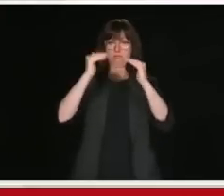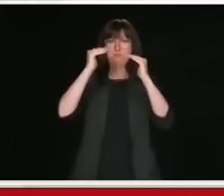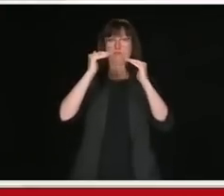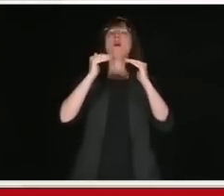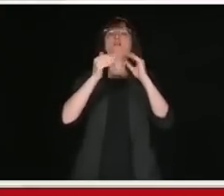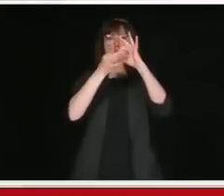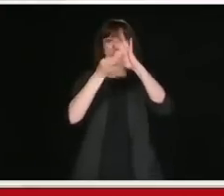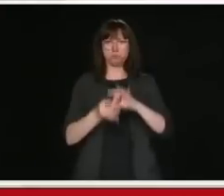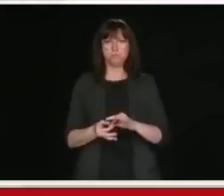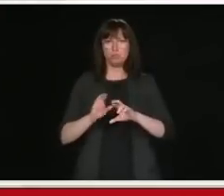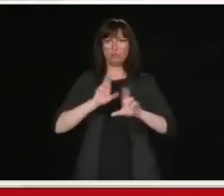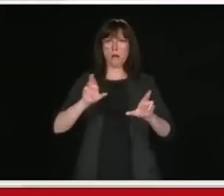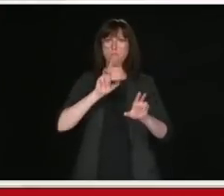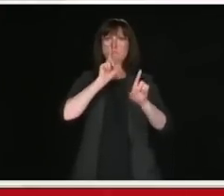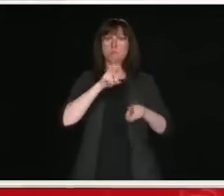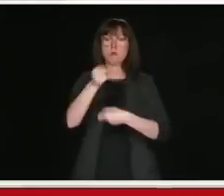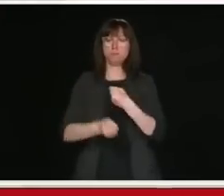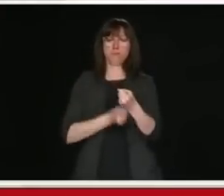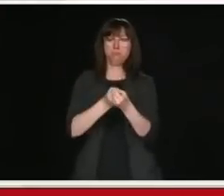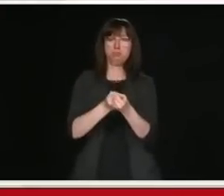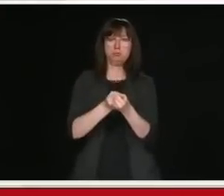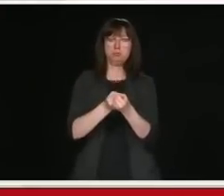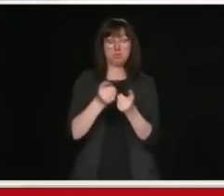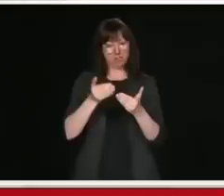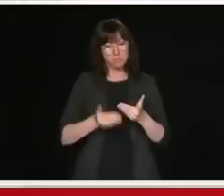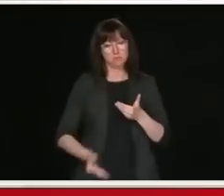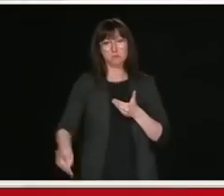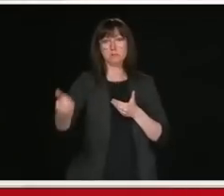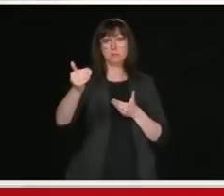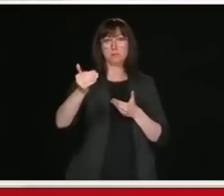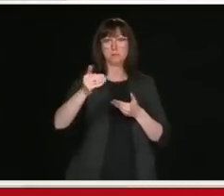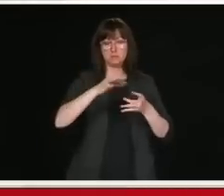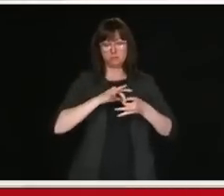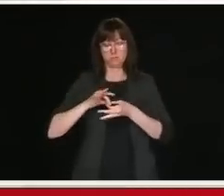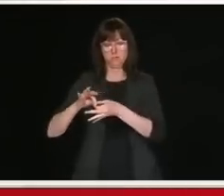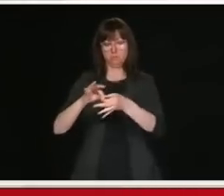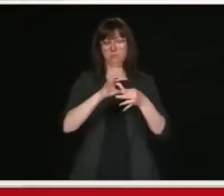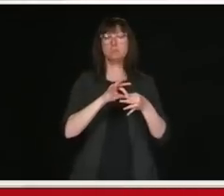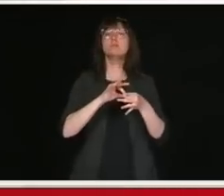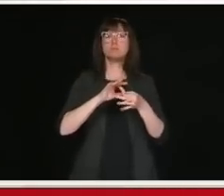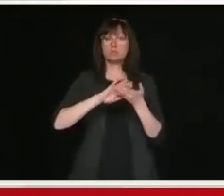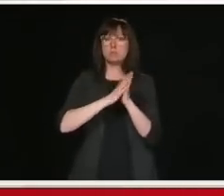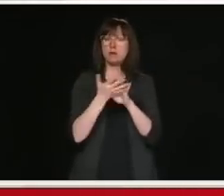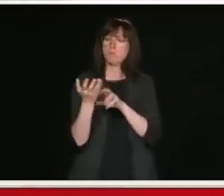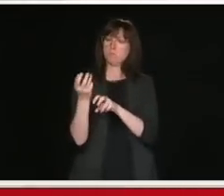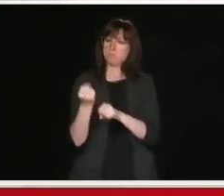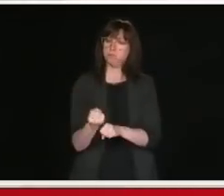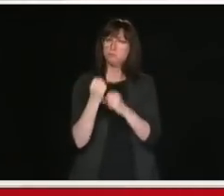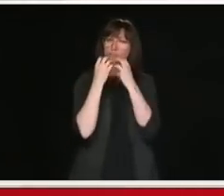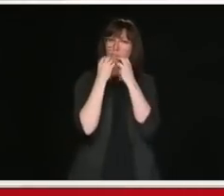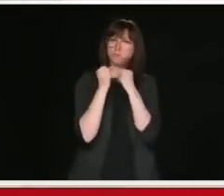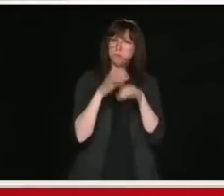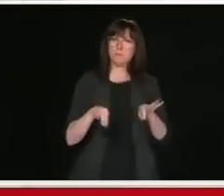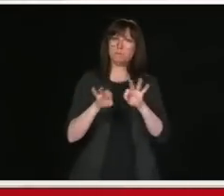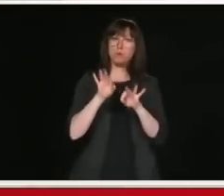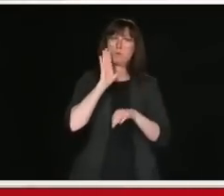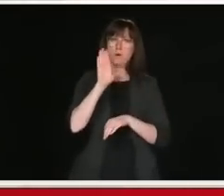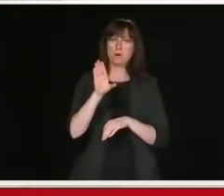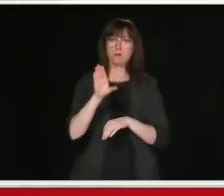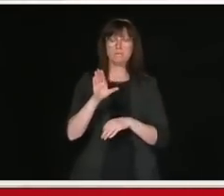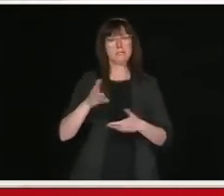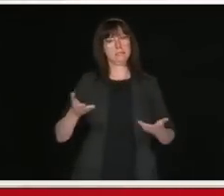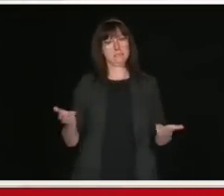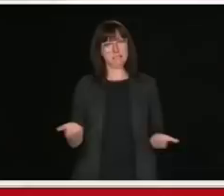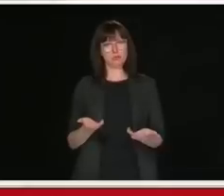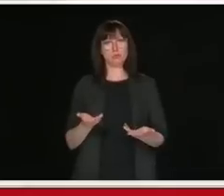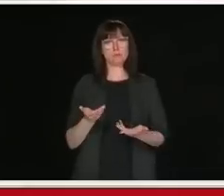that collaboration will become even more important. We will be there to support the provinces and territories